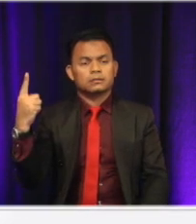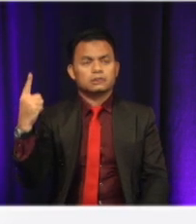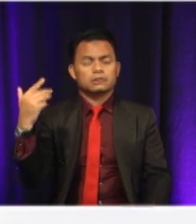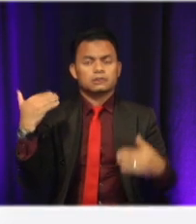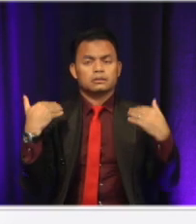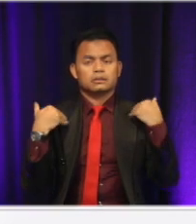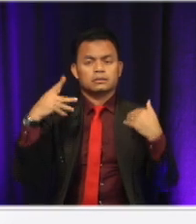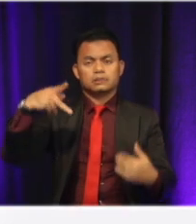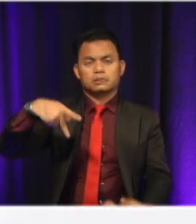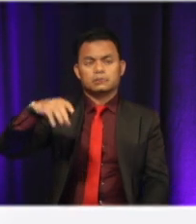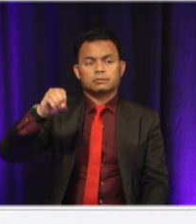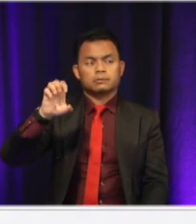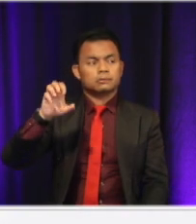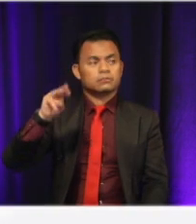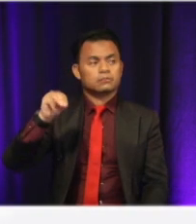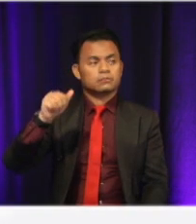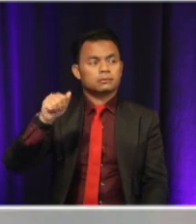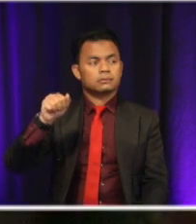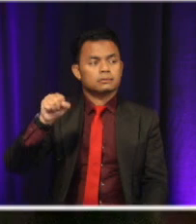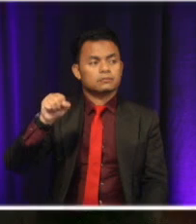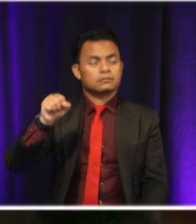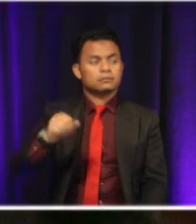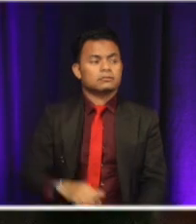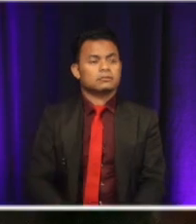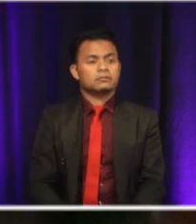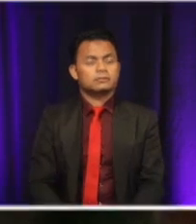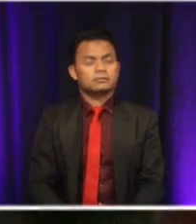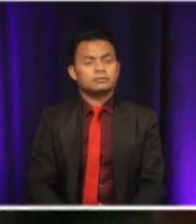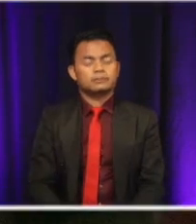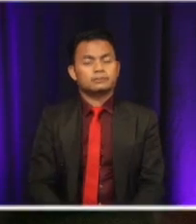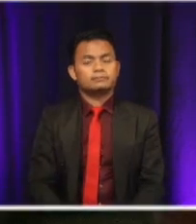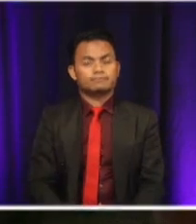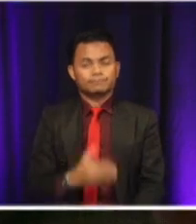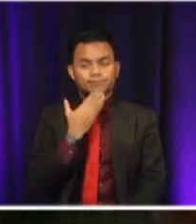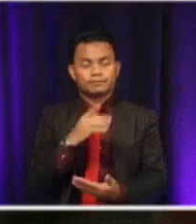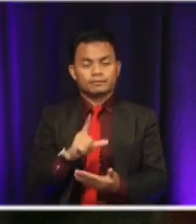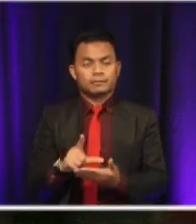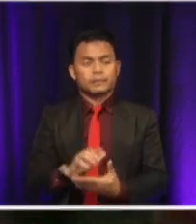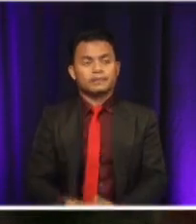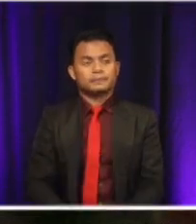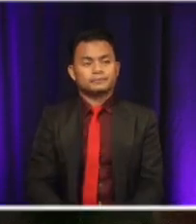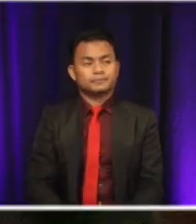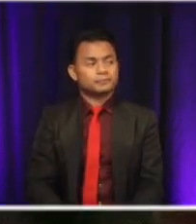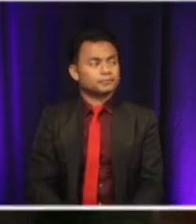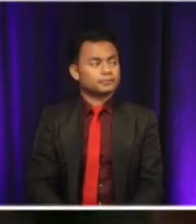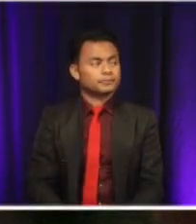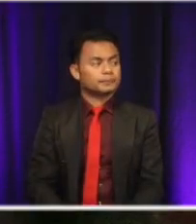poems sound familiar? Quite. Daffodils, I think. All right, okay.